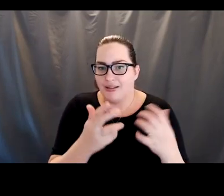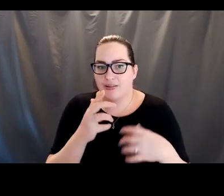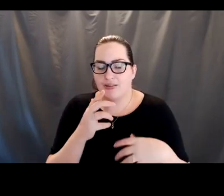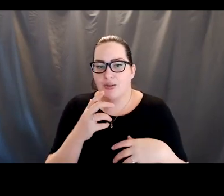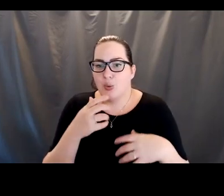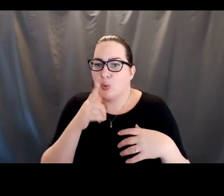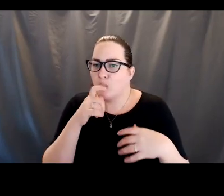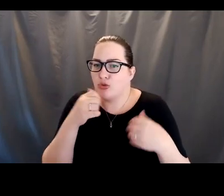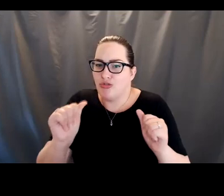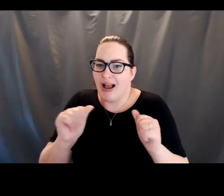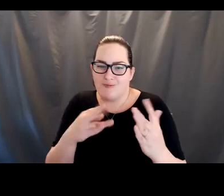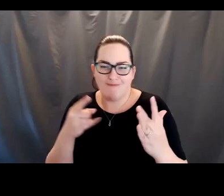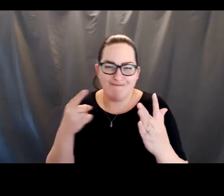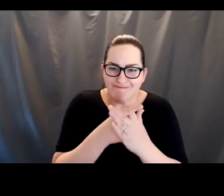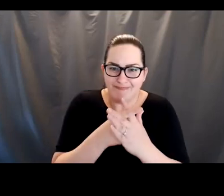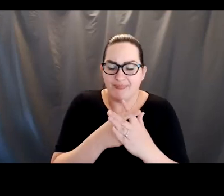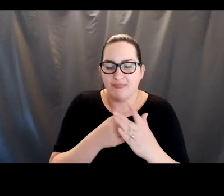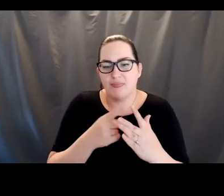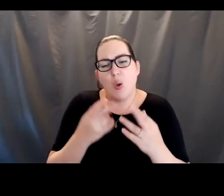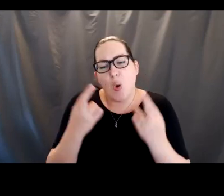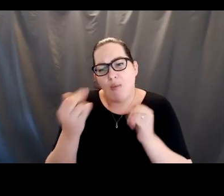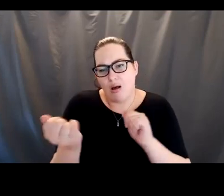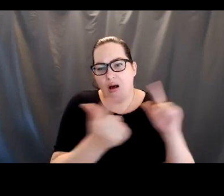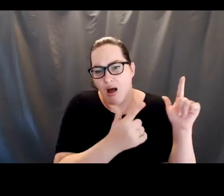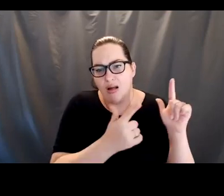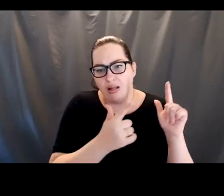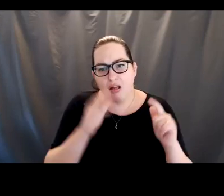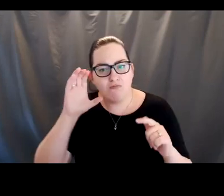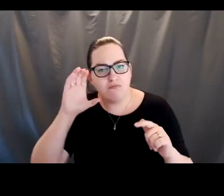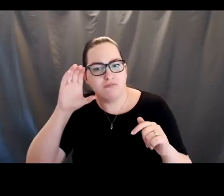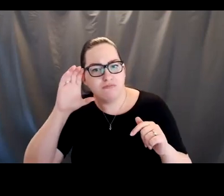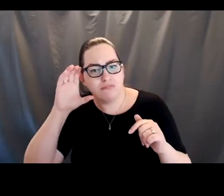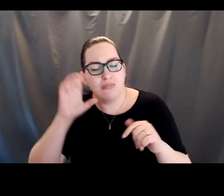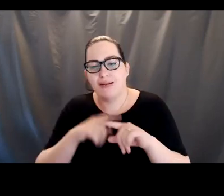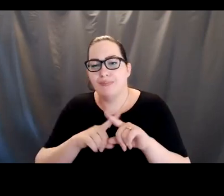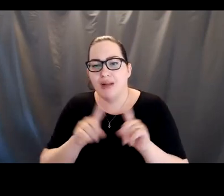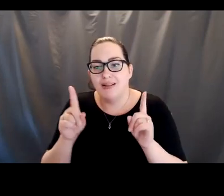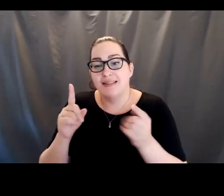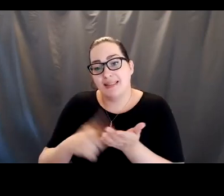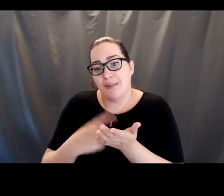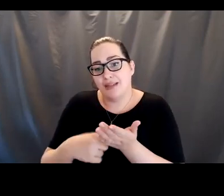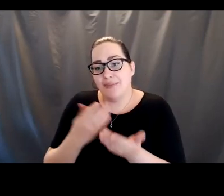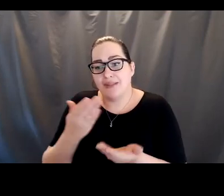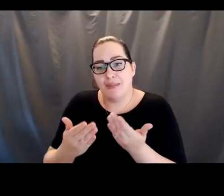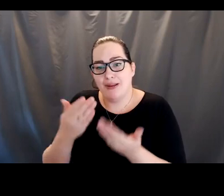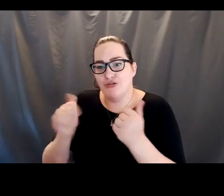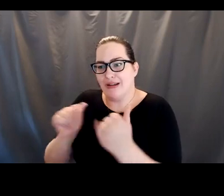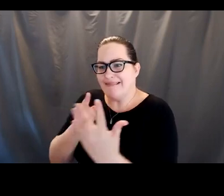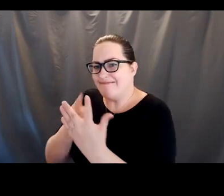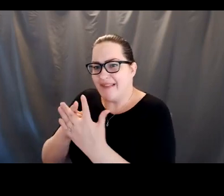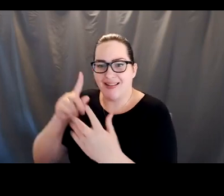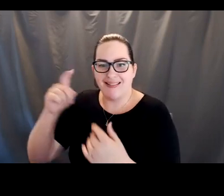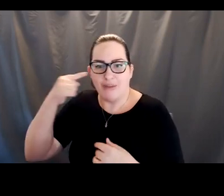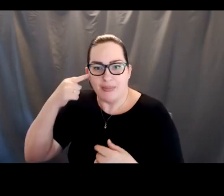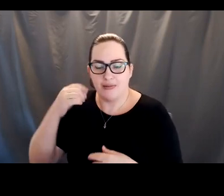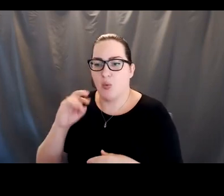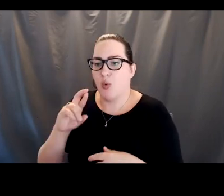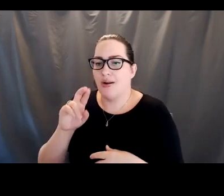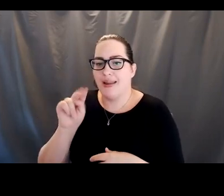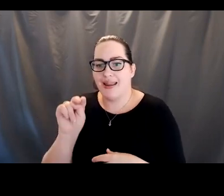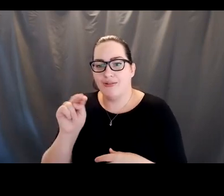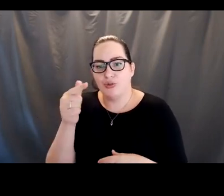hears it, but maybe sometimes you want the government to hear it. Maybe you want, people at NGOs to hear it. So